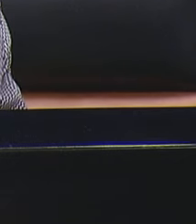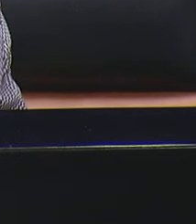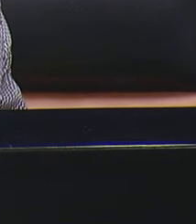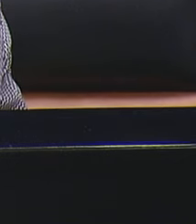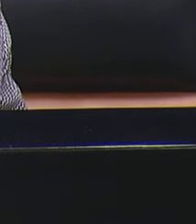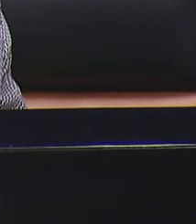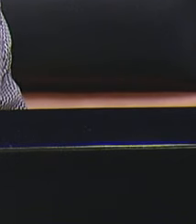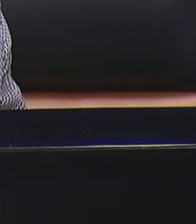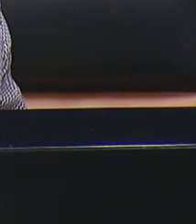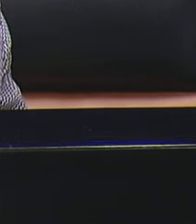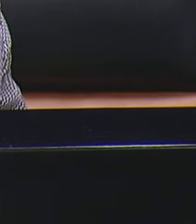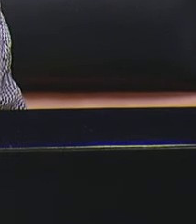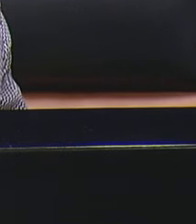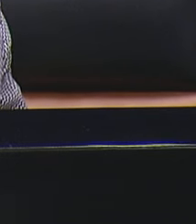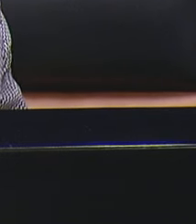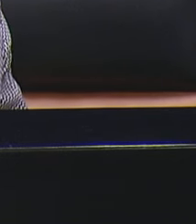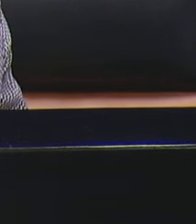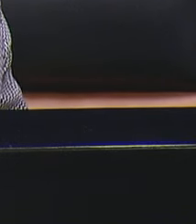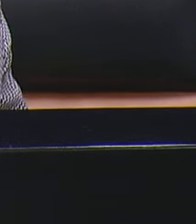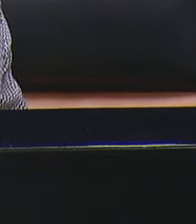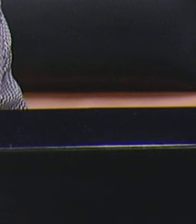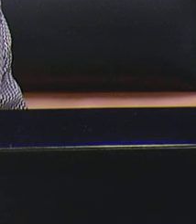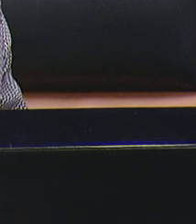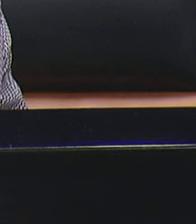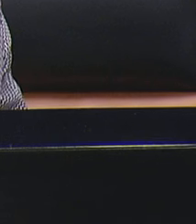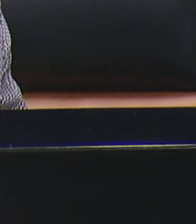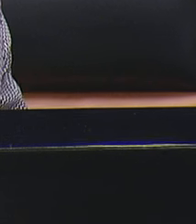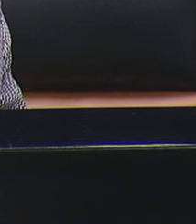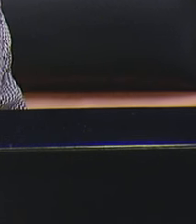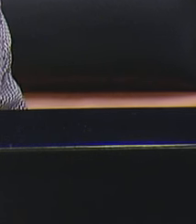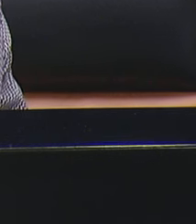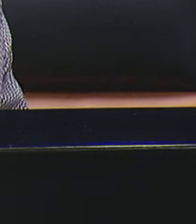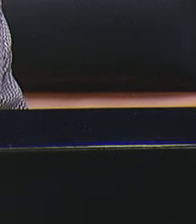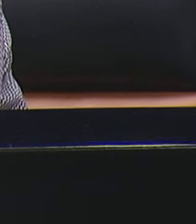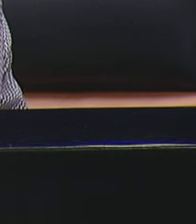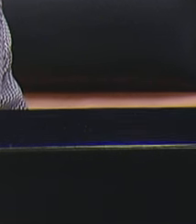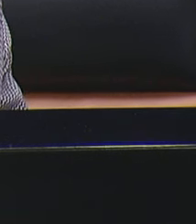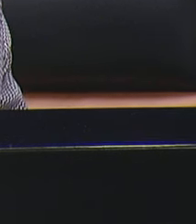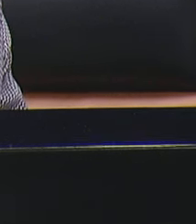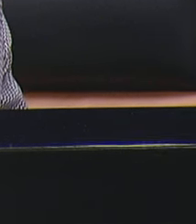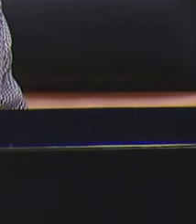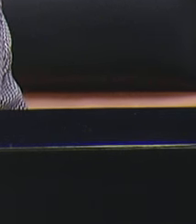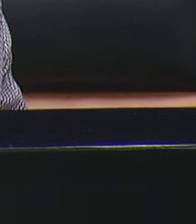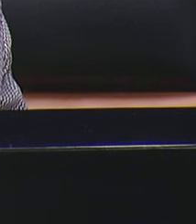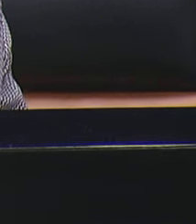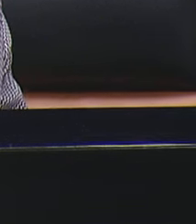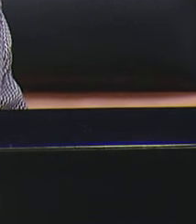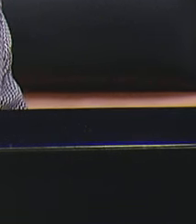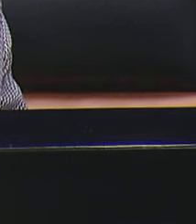Would you please withdraw? Voorsitter, dit is net soos wat Honorable member, I'm not asking